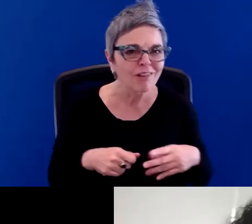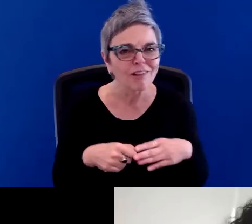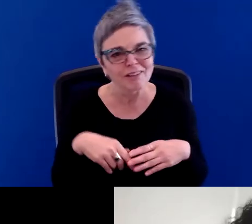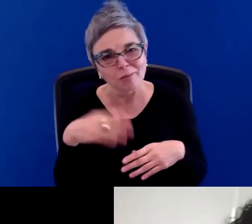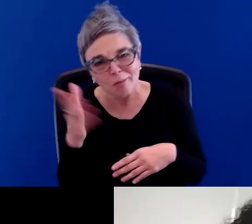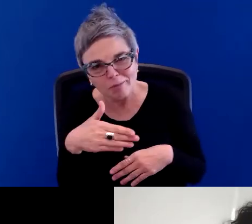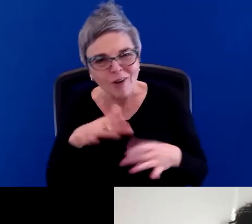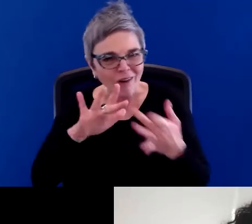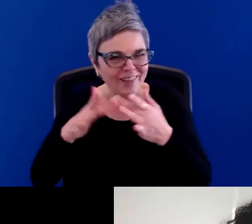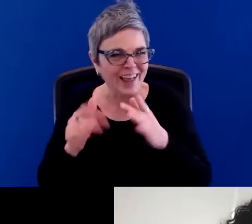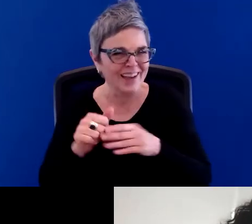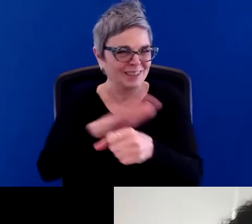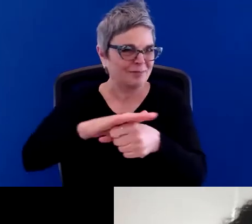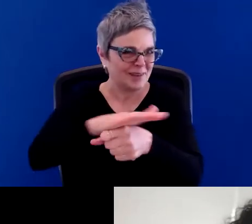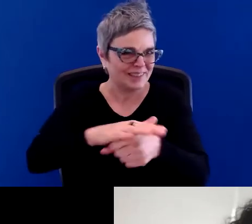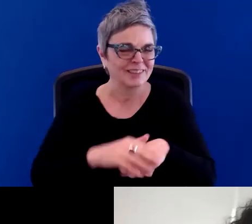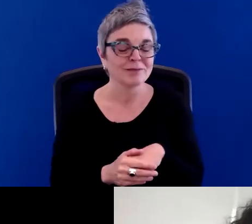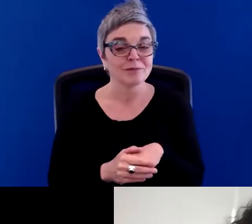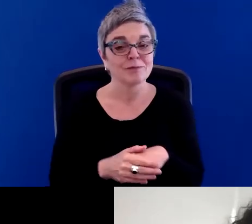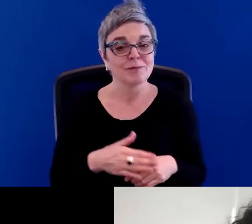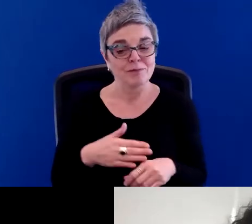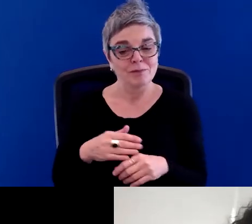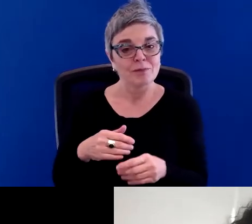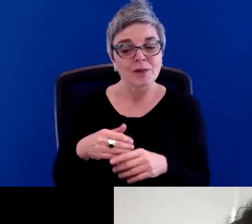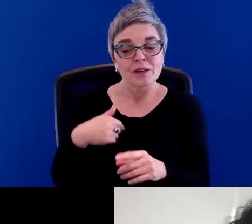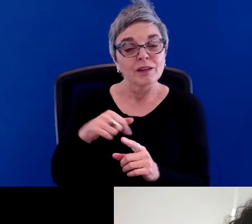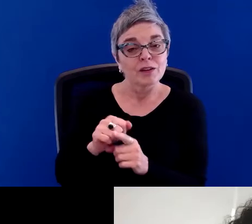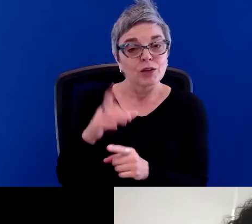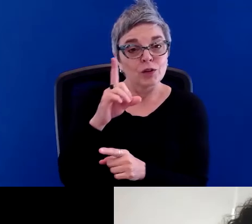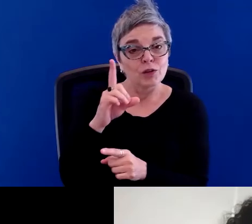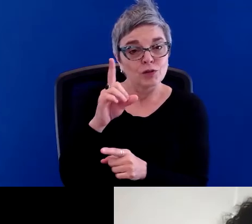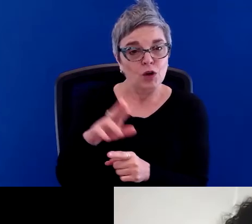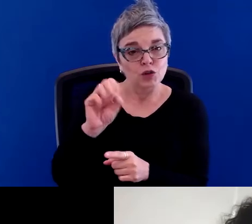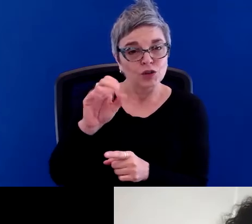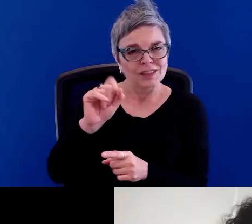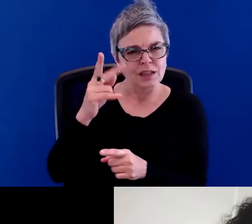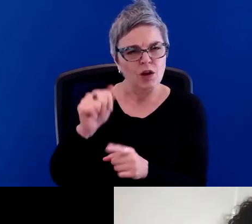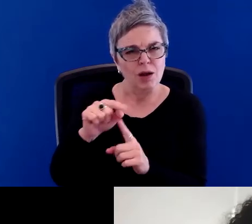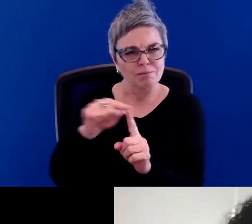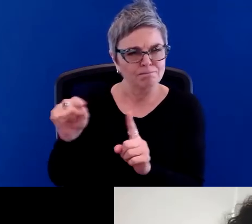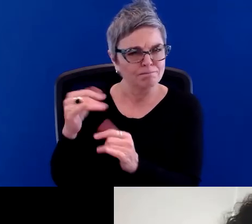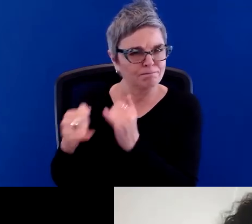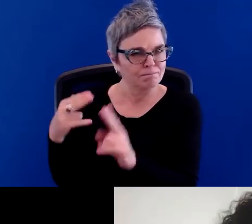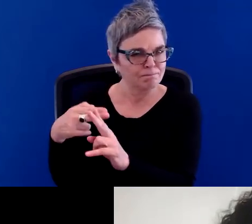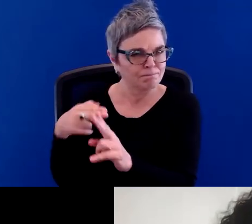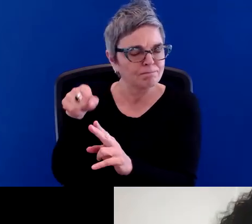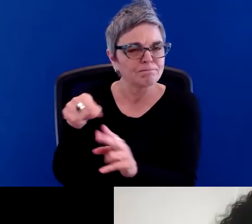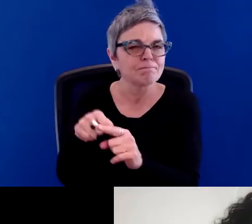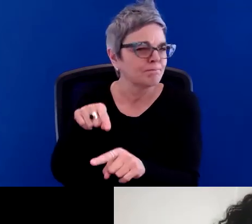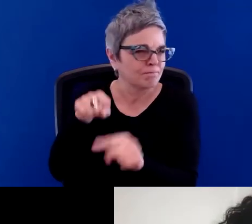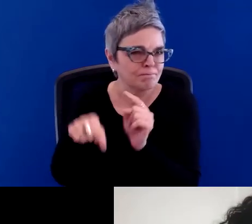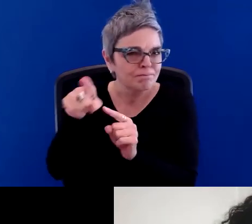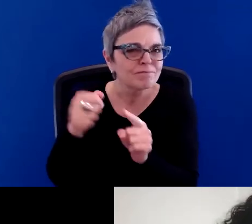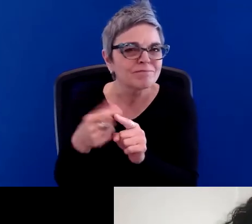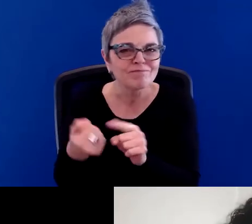my colleague and co-author, Dr. Sarah de los Santos Upton, couldn't be with us here today, but hopefully I do